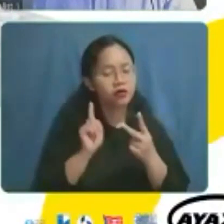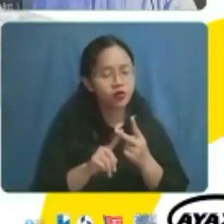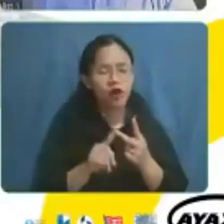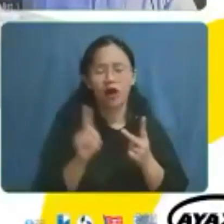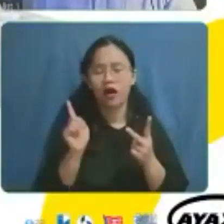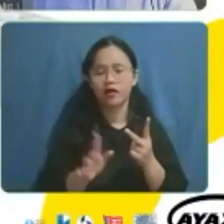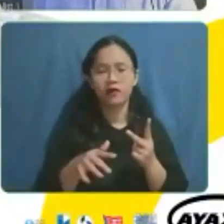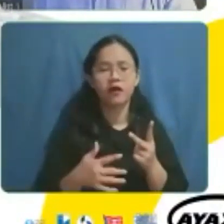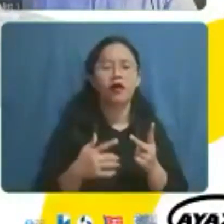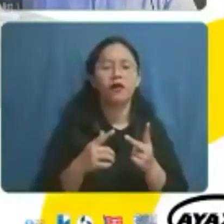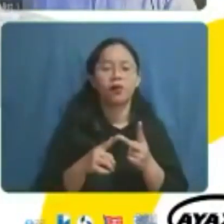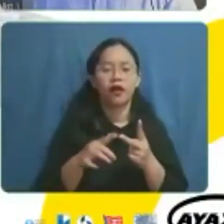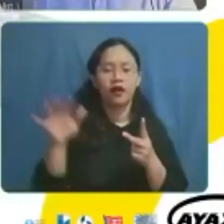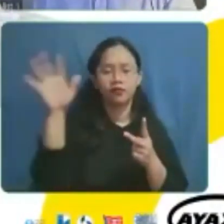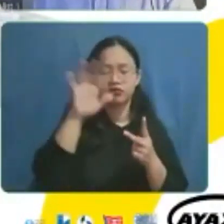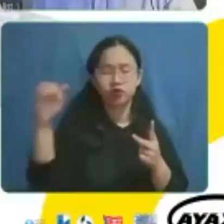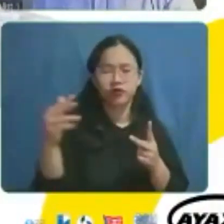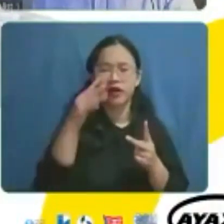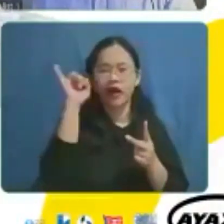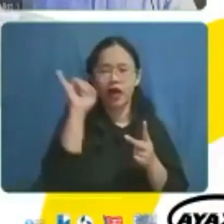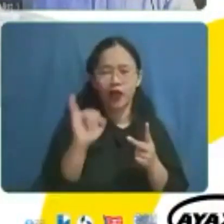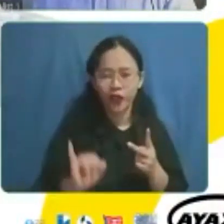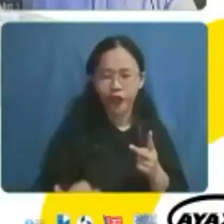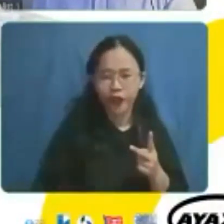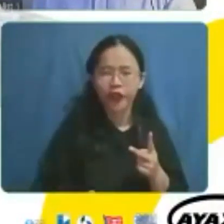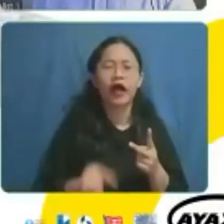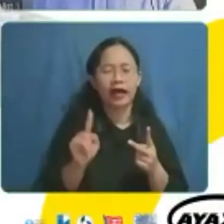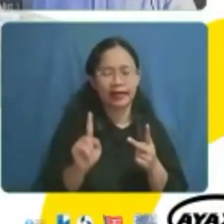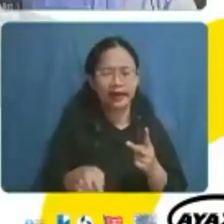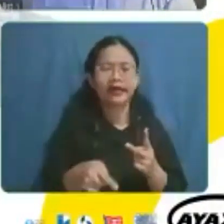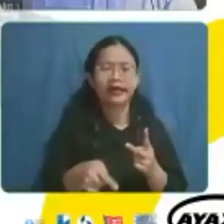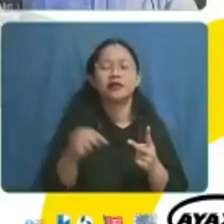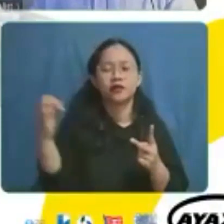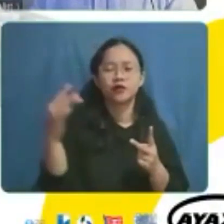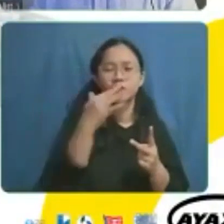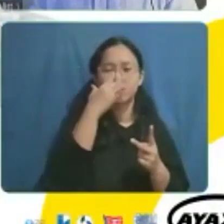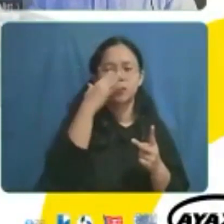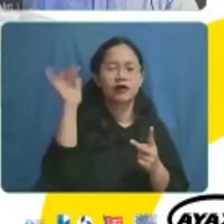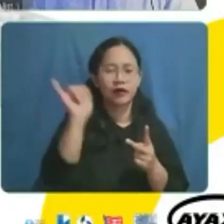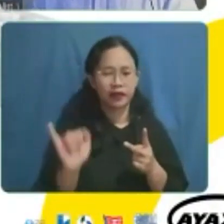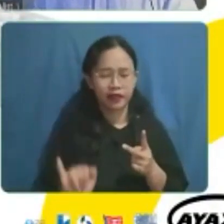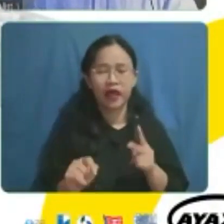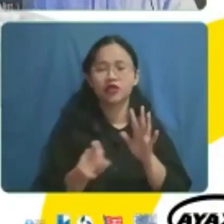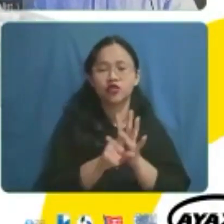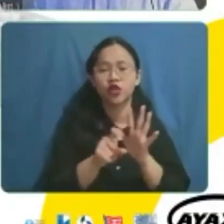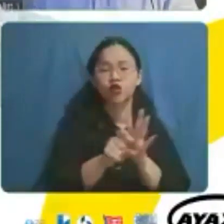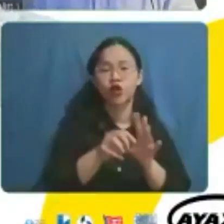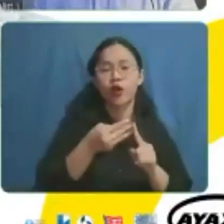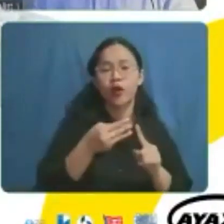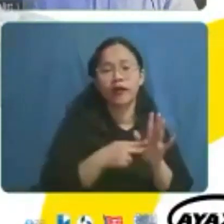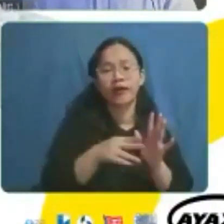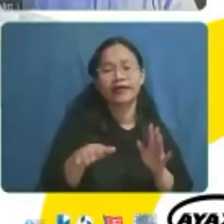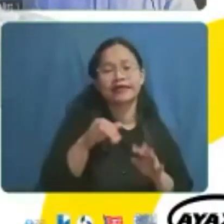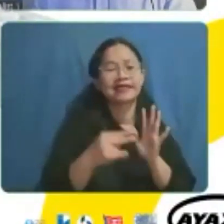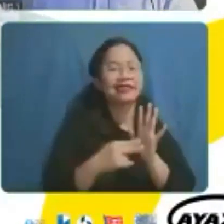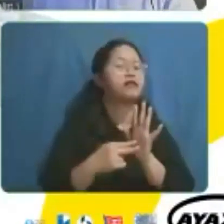like benzene, toluene. These are the air toxics. But more broadly, in air pollution, we also